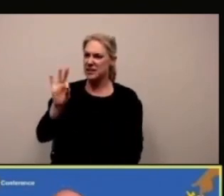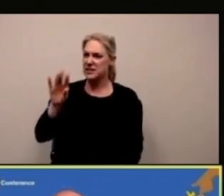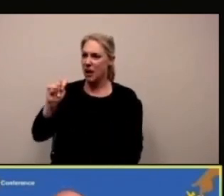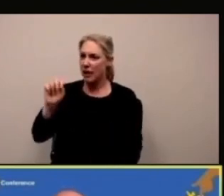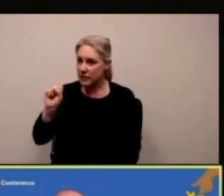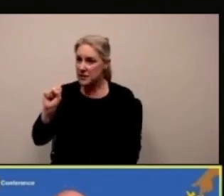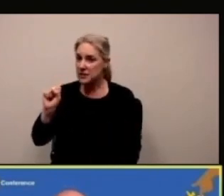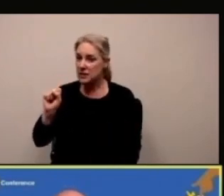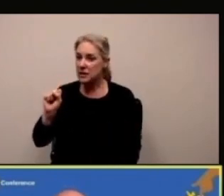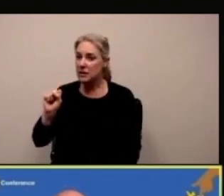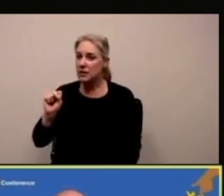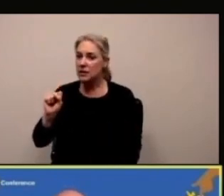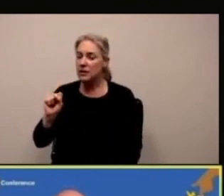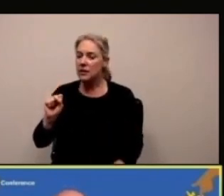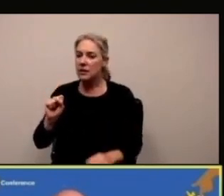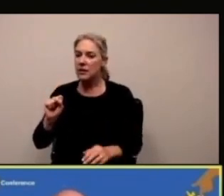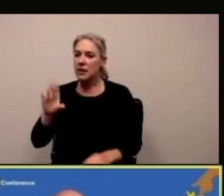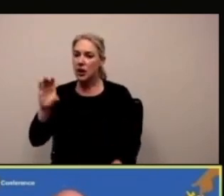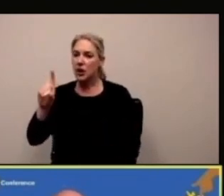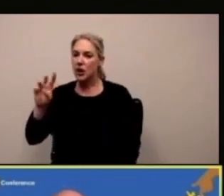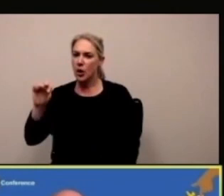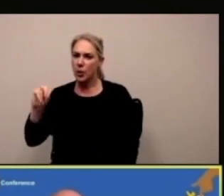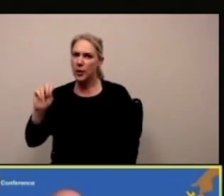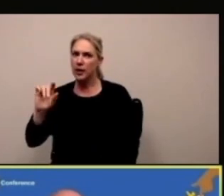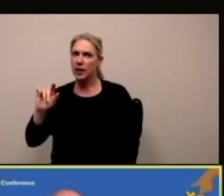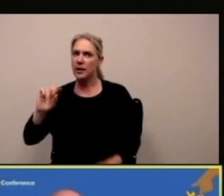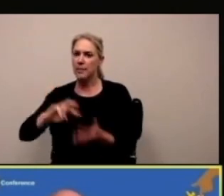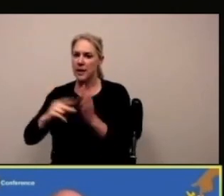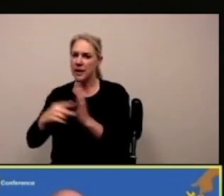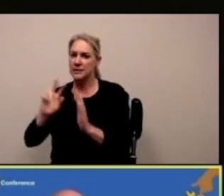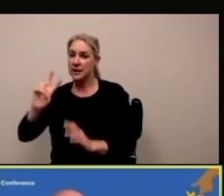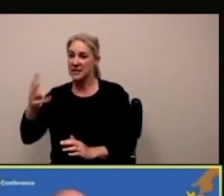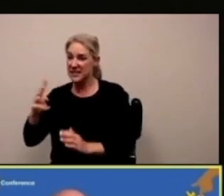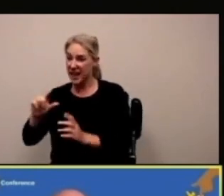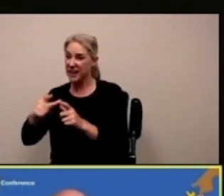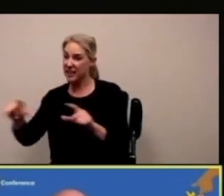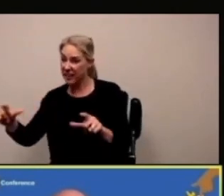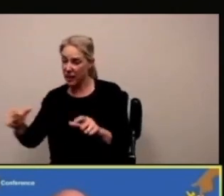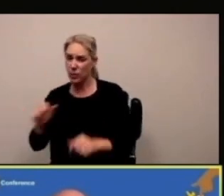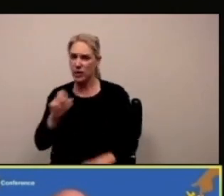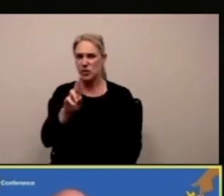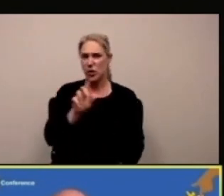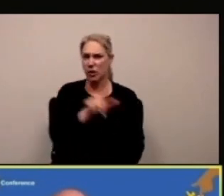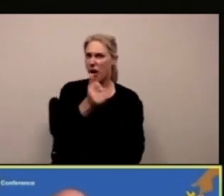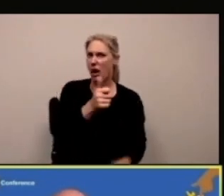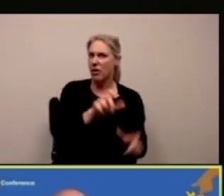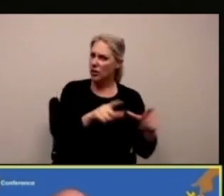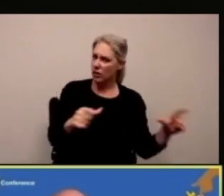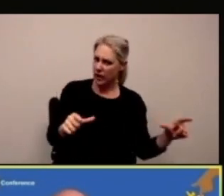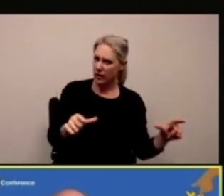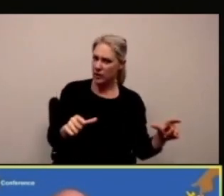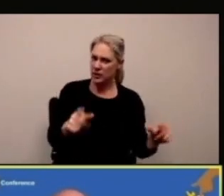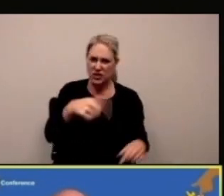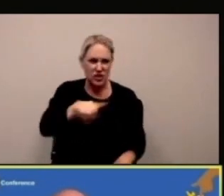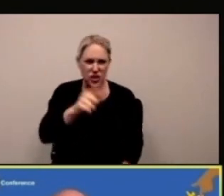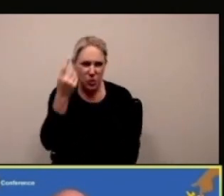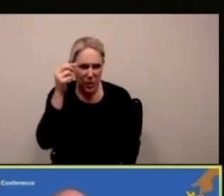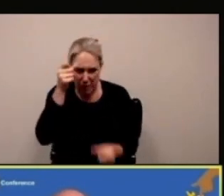Coding as a second language or another language? I can't remember the official title. If anyone knows that, anyone remember what it's called?